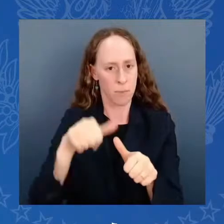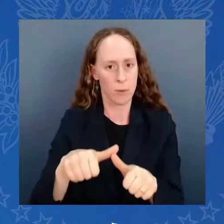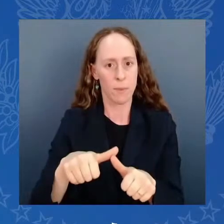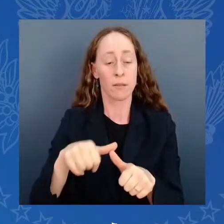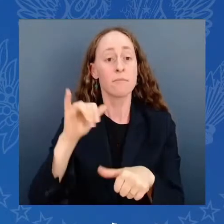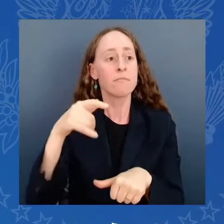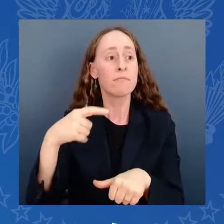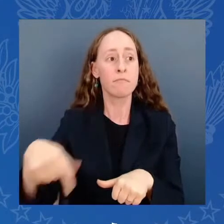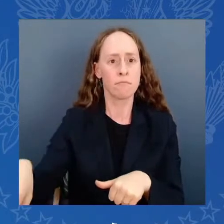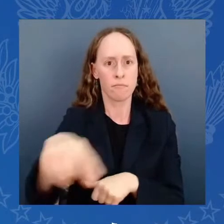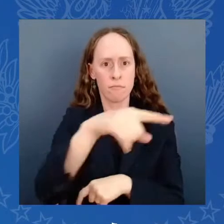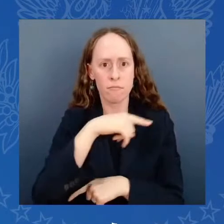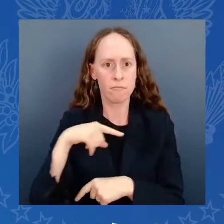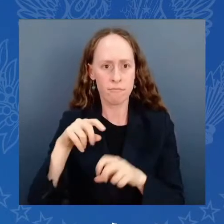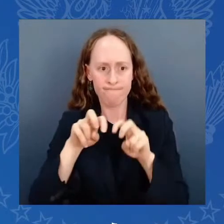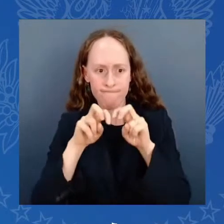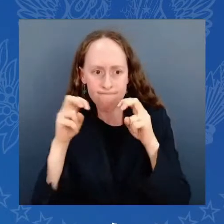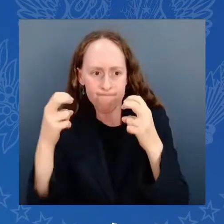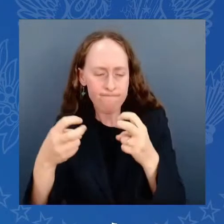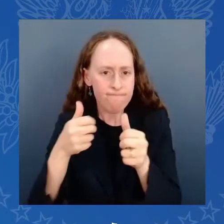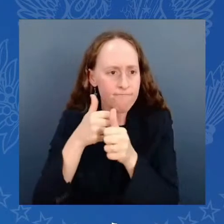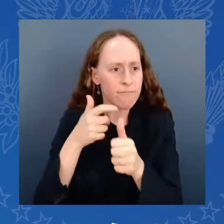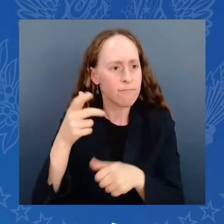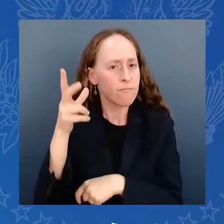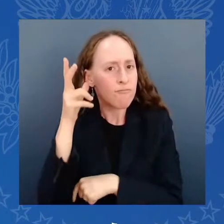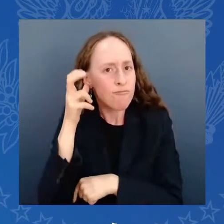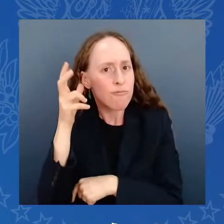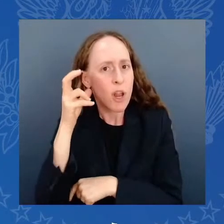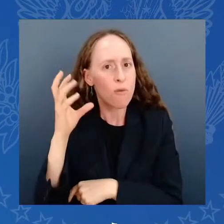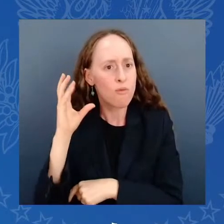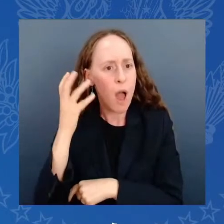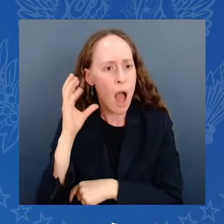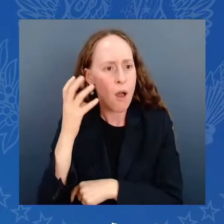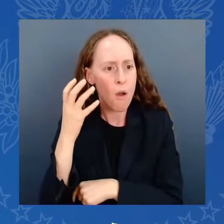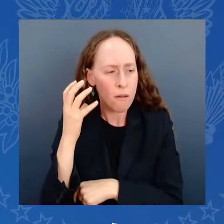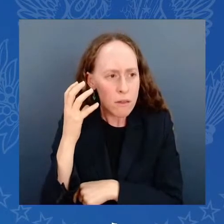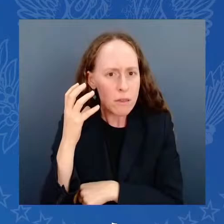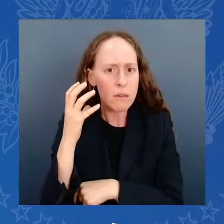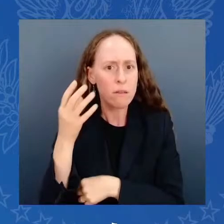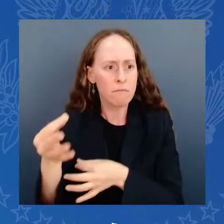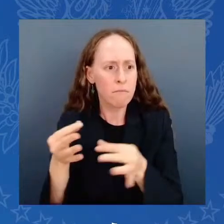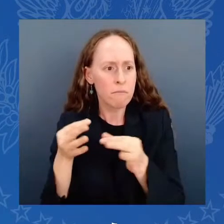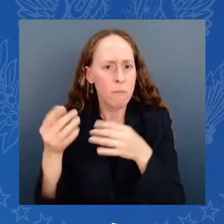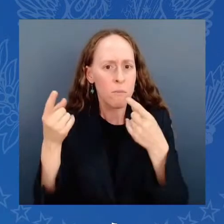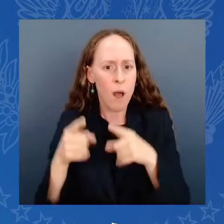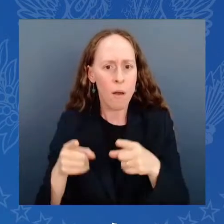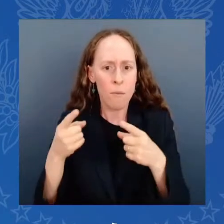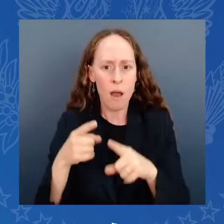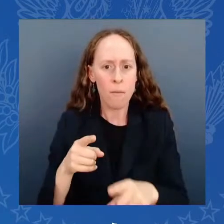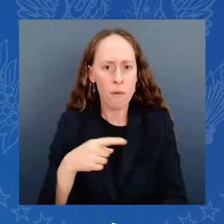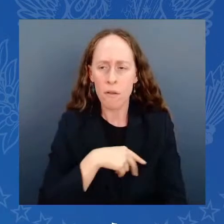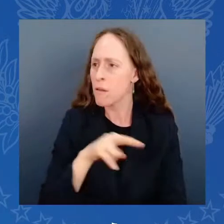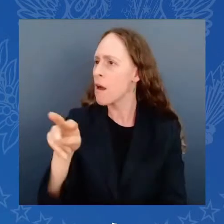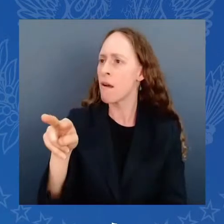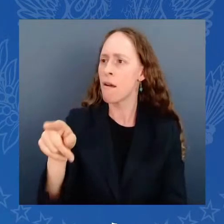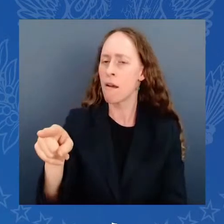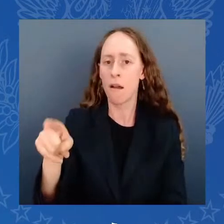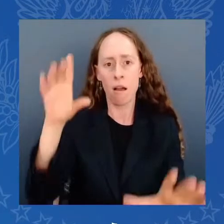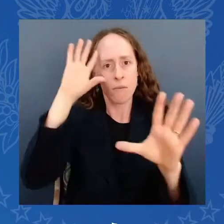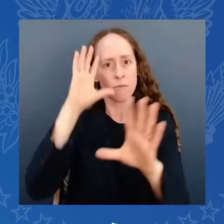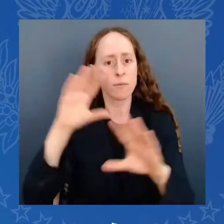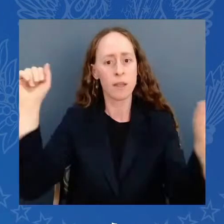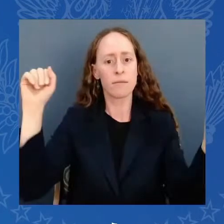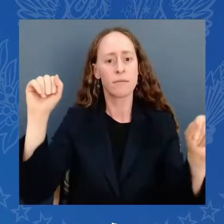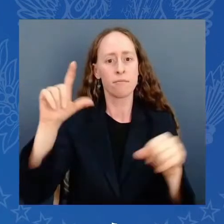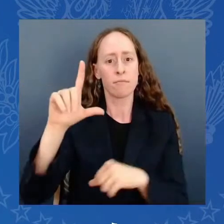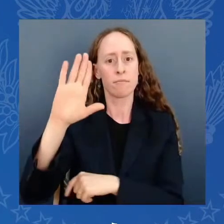unbelievable. And then, later watching President Johnson help the nation find a way forward.